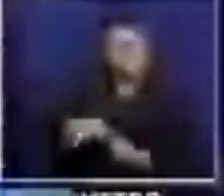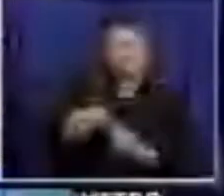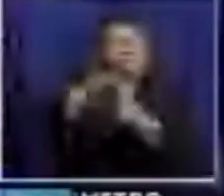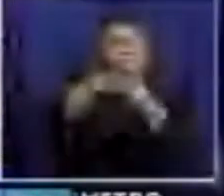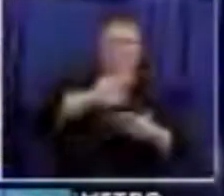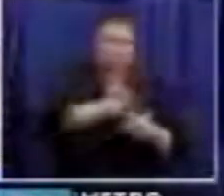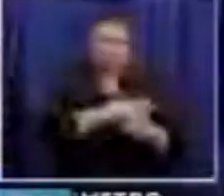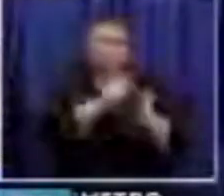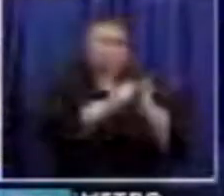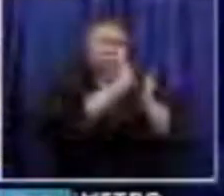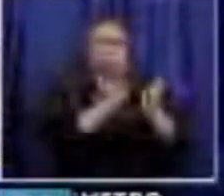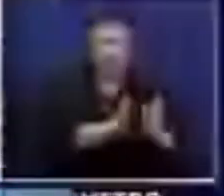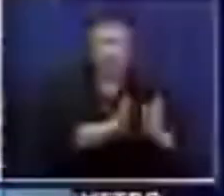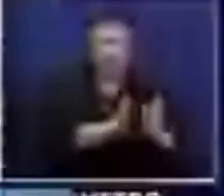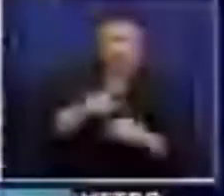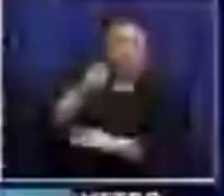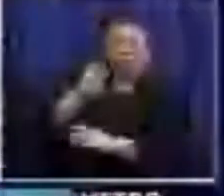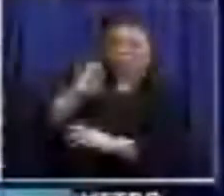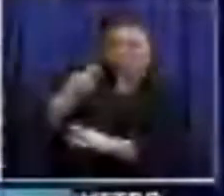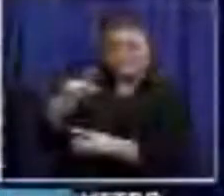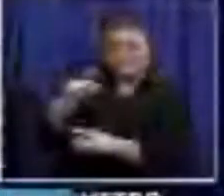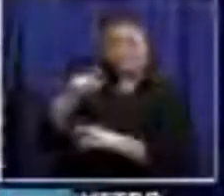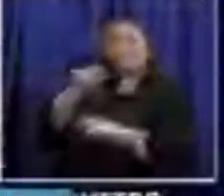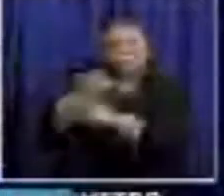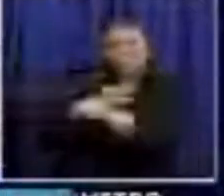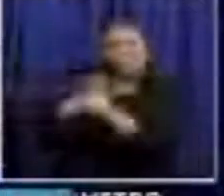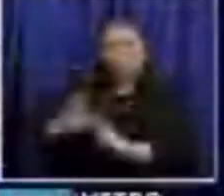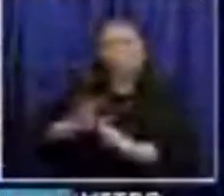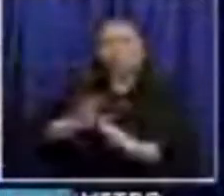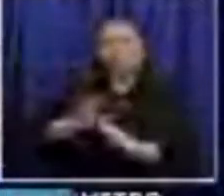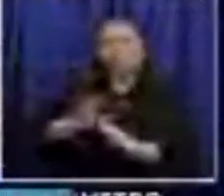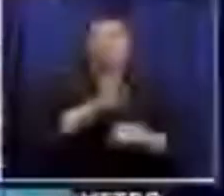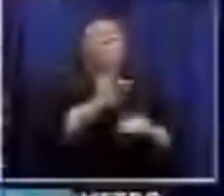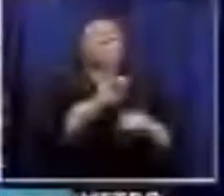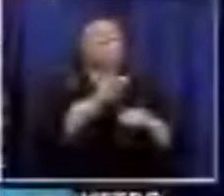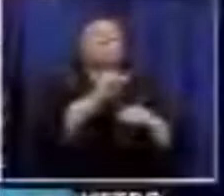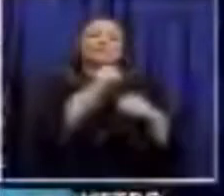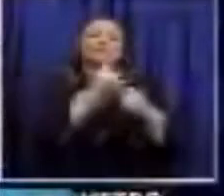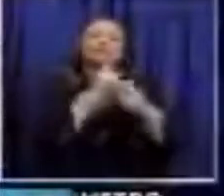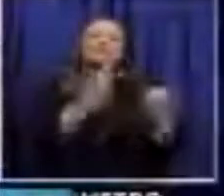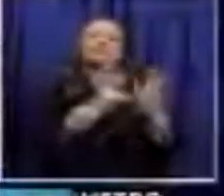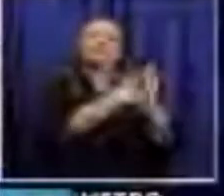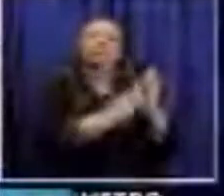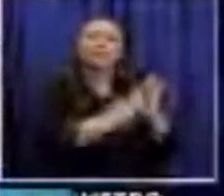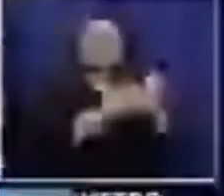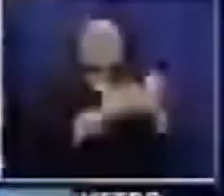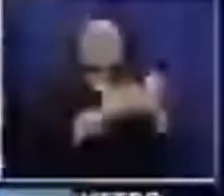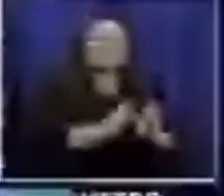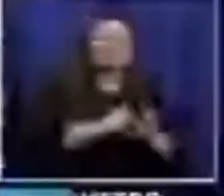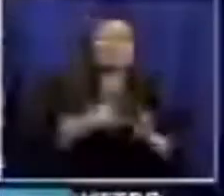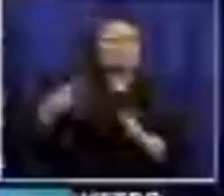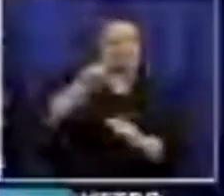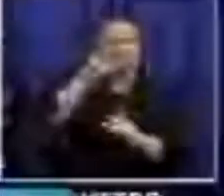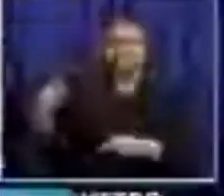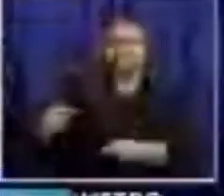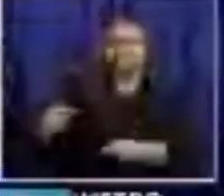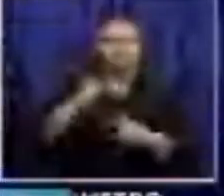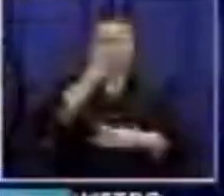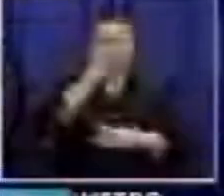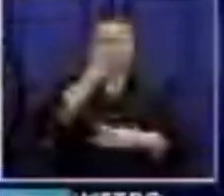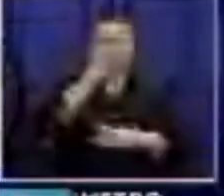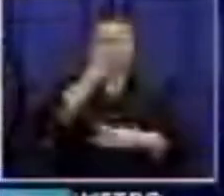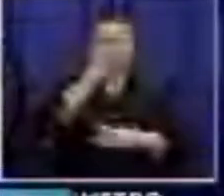contractors, folks like that, which previously really hadn't been covered by the Tennessee unemployment system. But a super